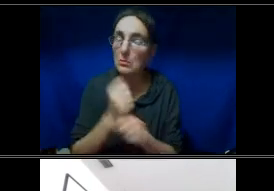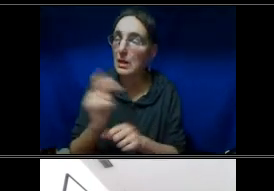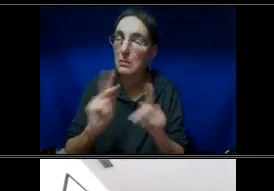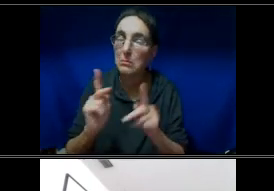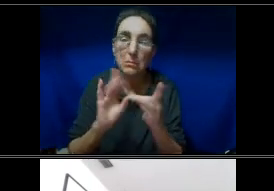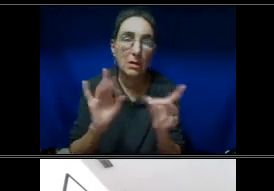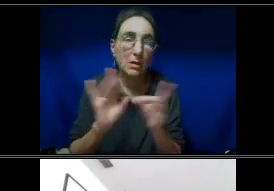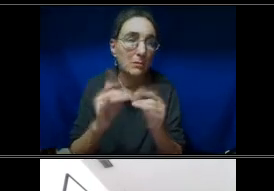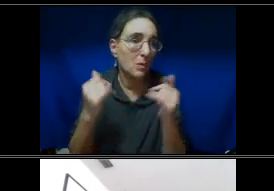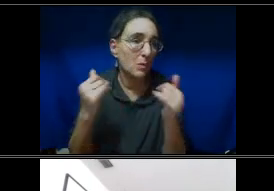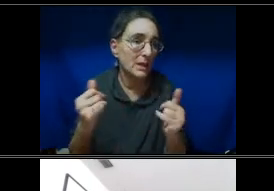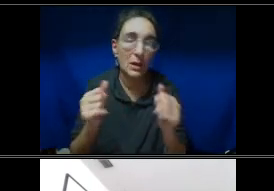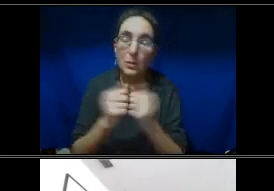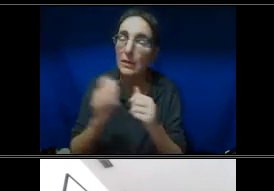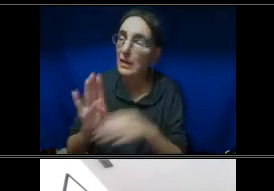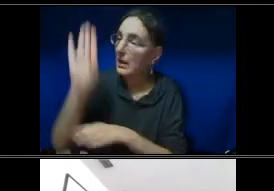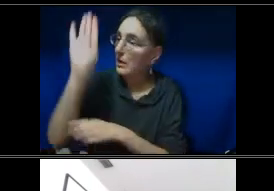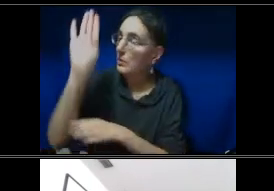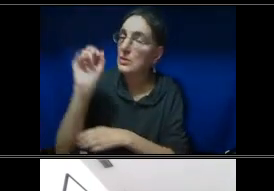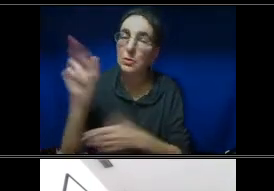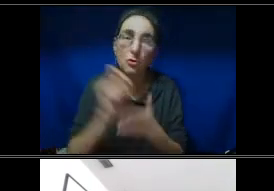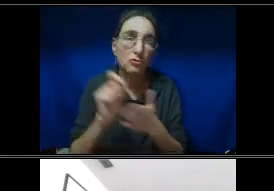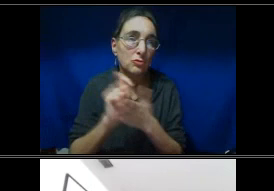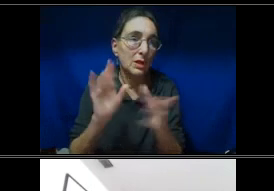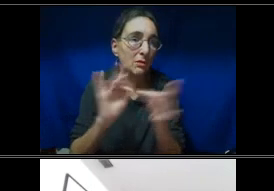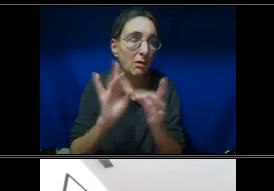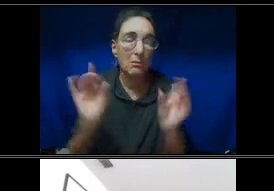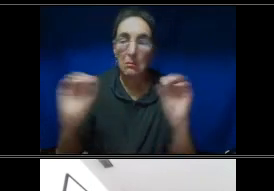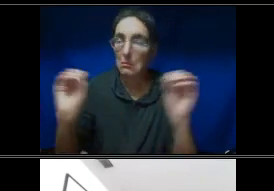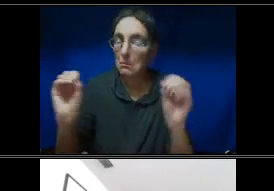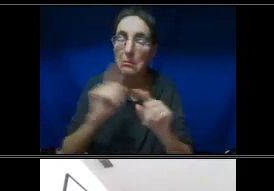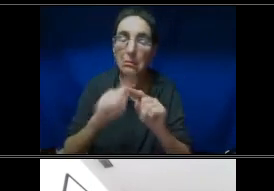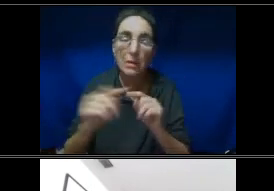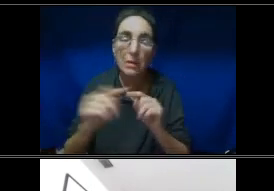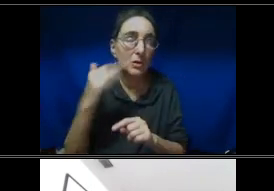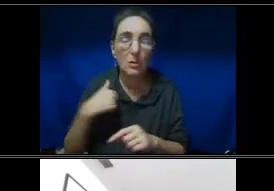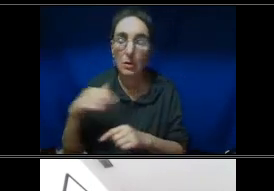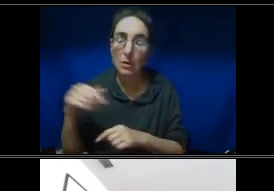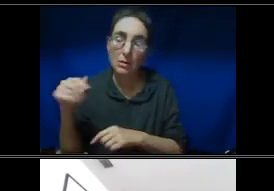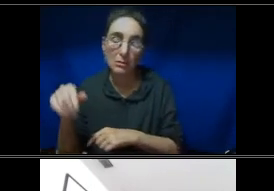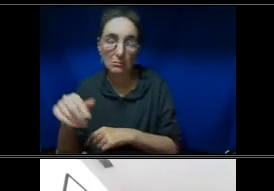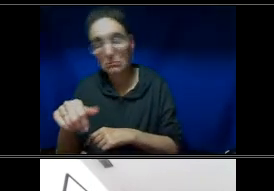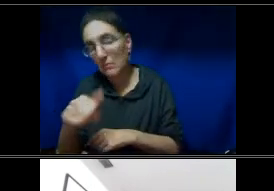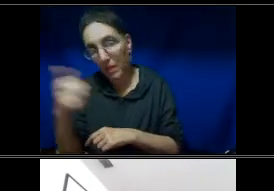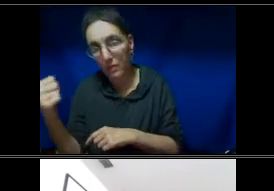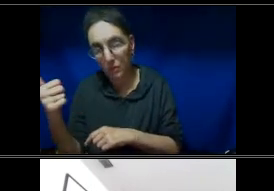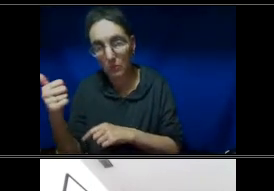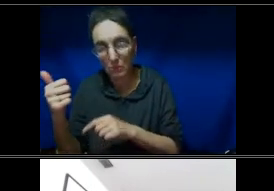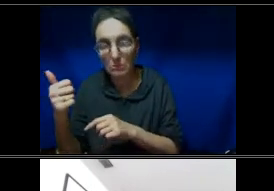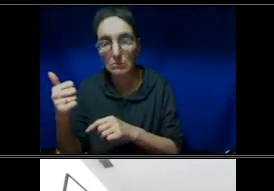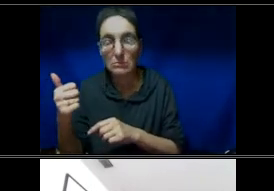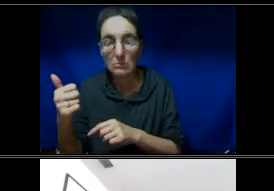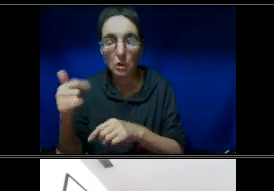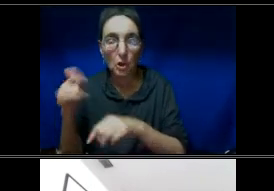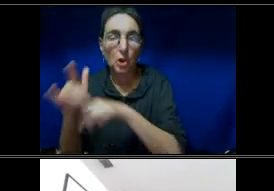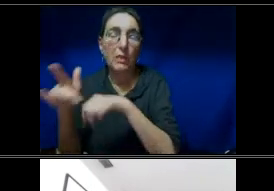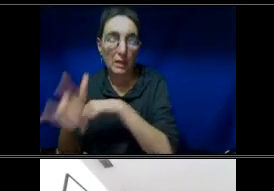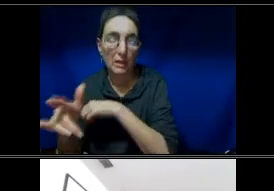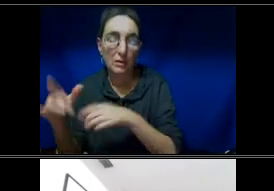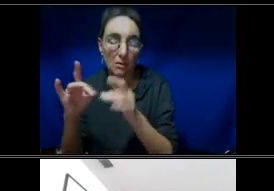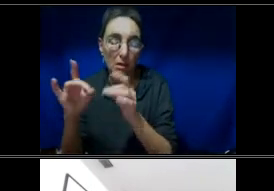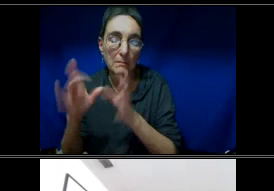hand raise or a written comment. However, I know our earlier commenter, Leah Van Winkle, indicated that there might be others from her group wishing